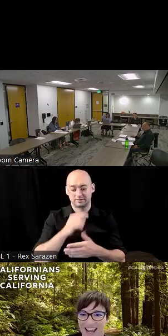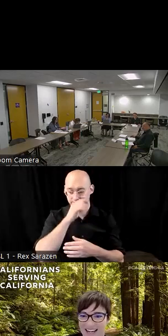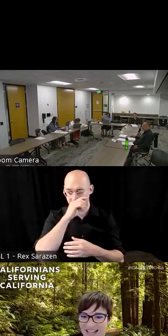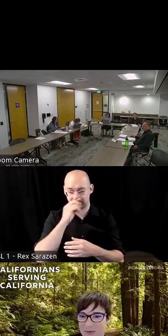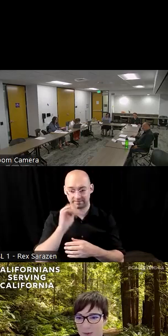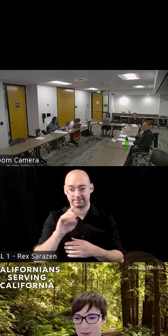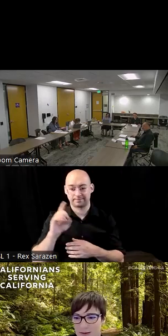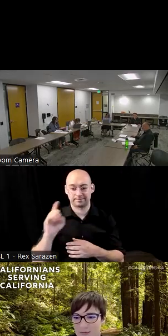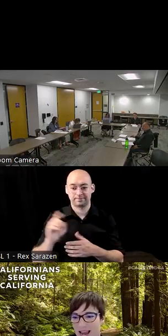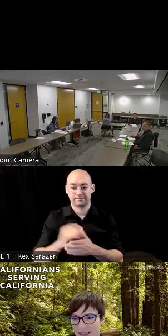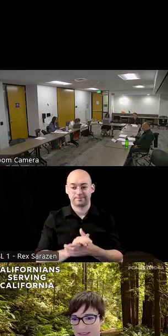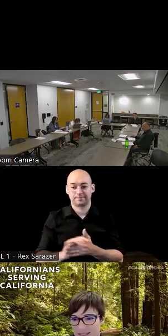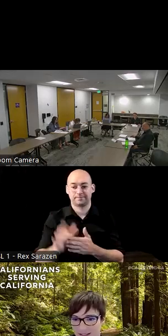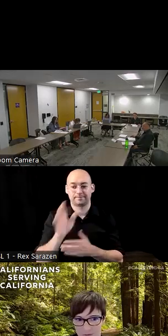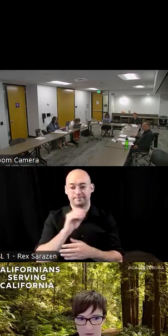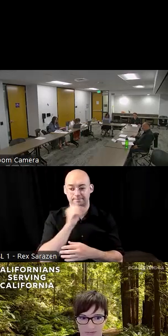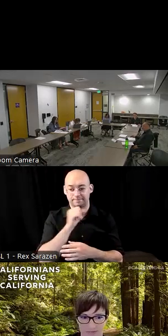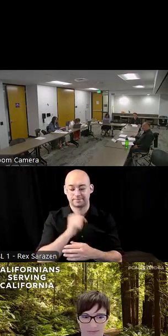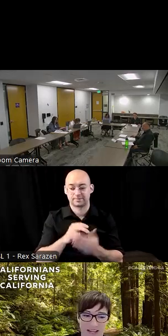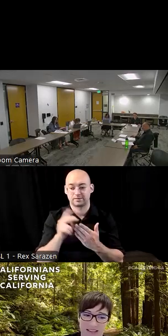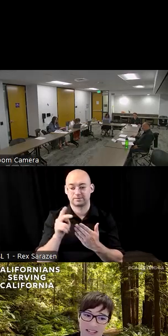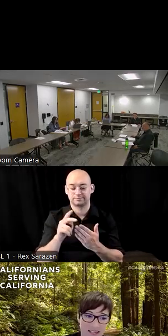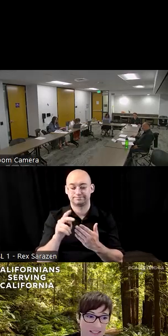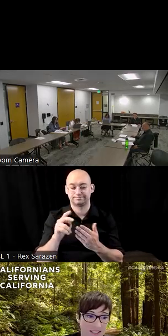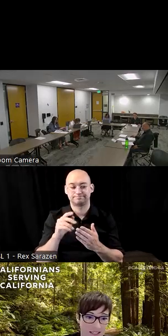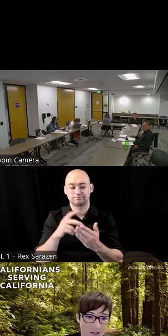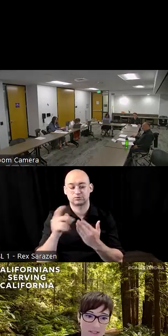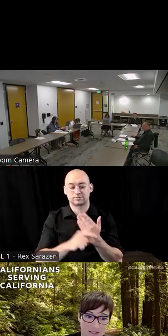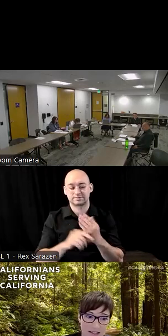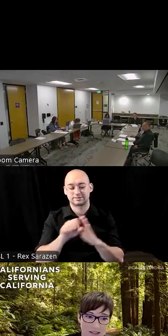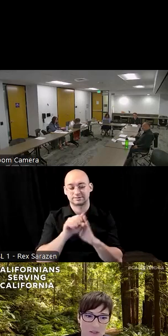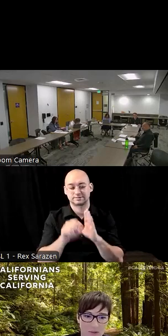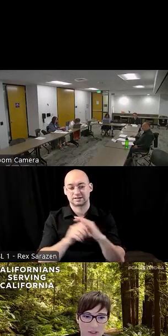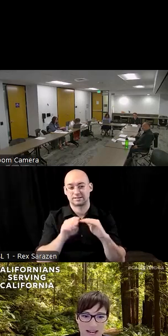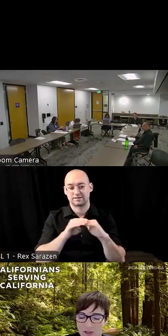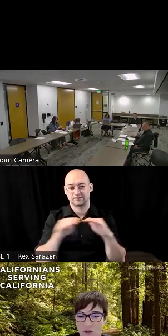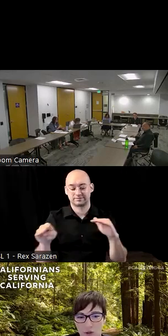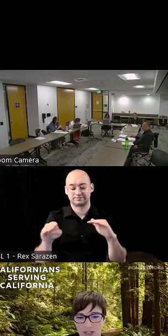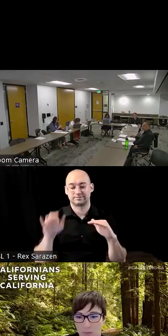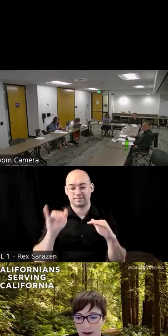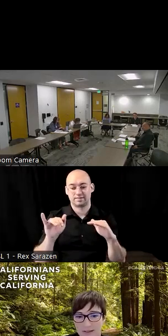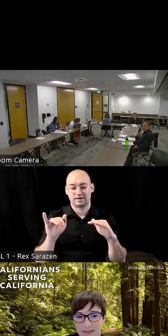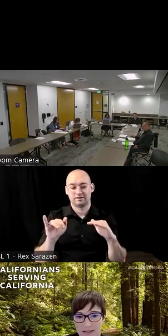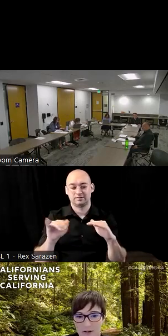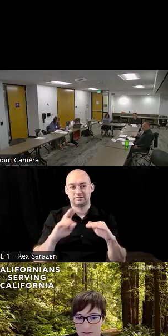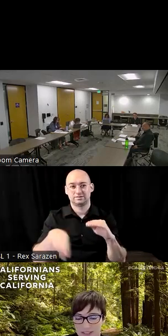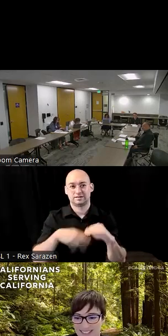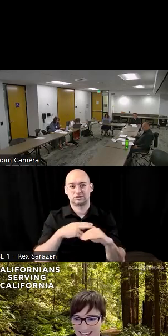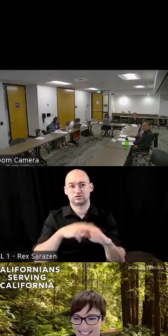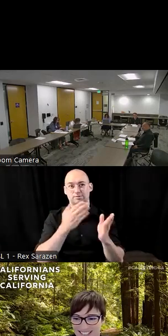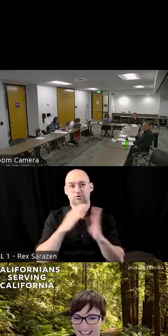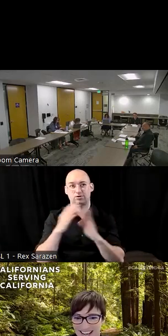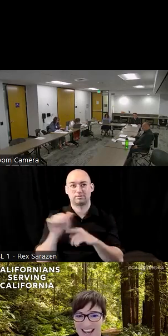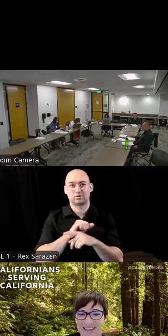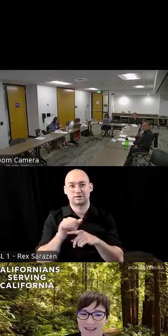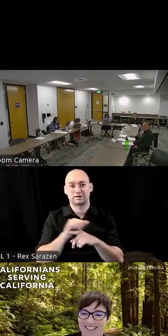IDD, and aging programs at the state level. The NACDD was tasked to build a national community of practice of 15